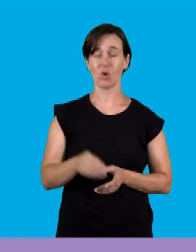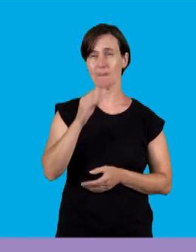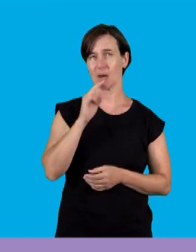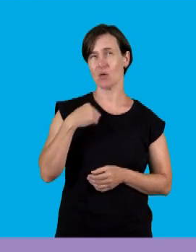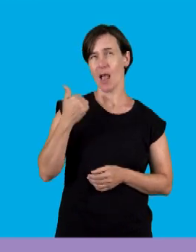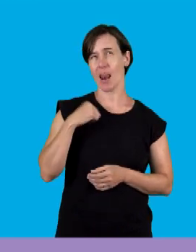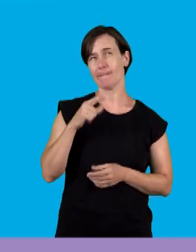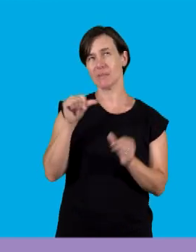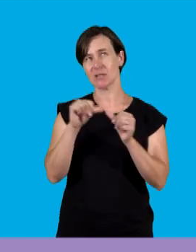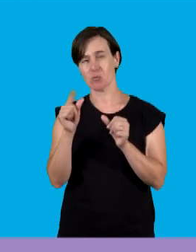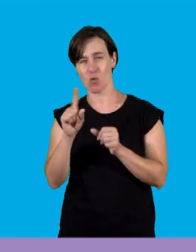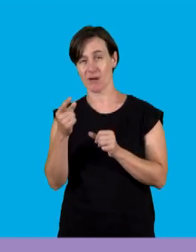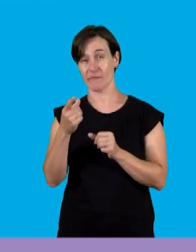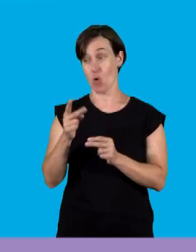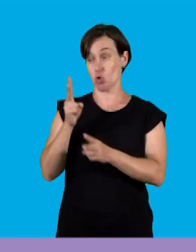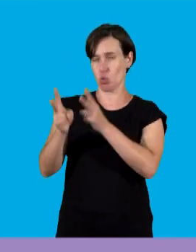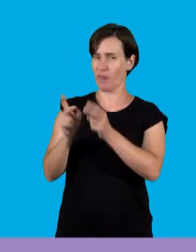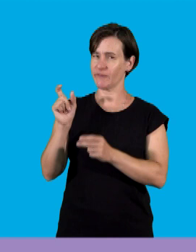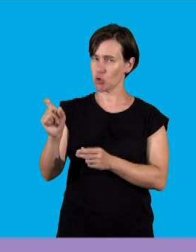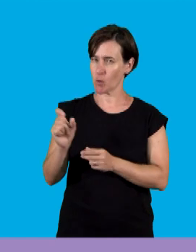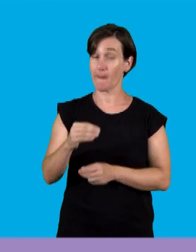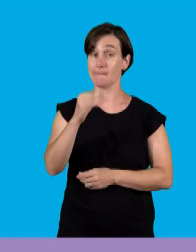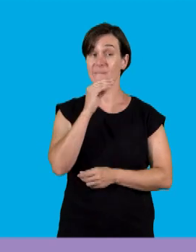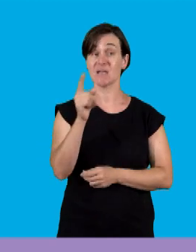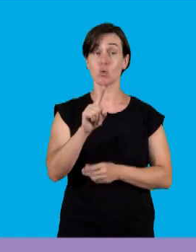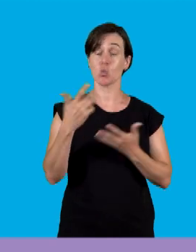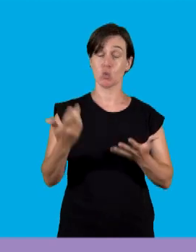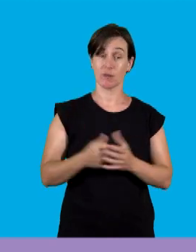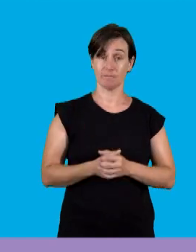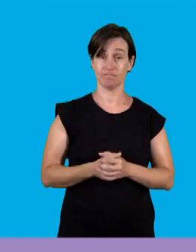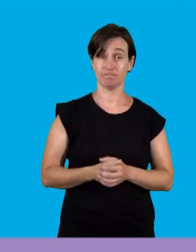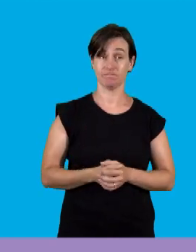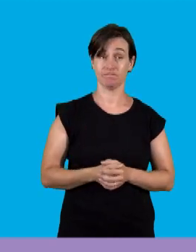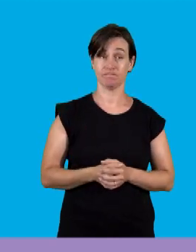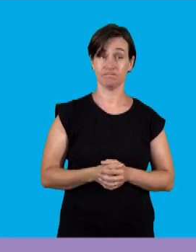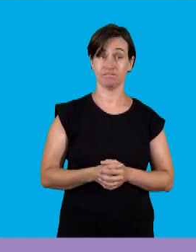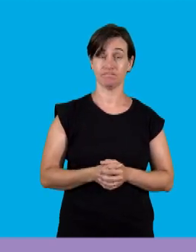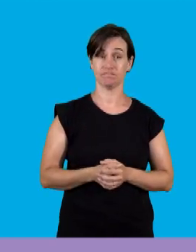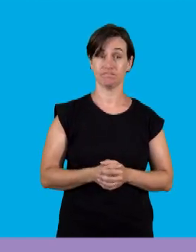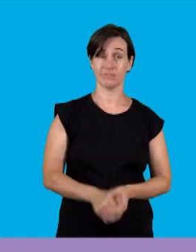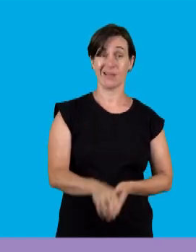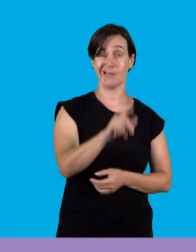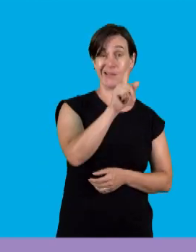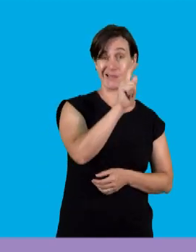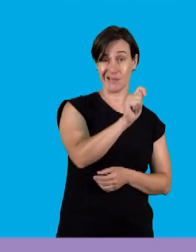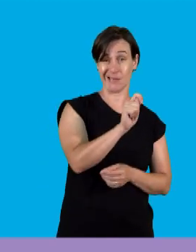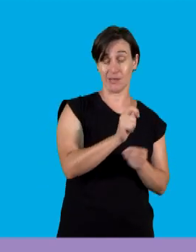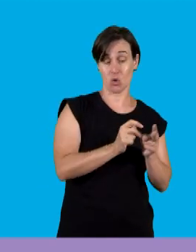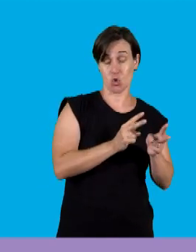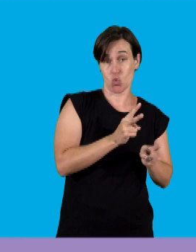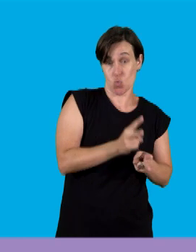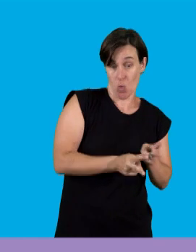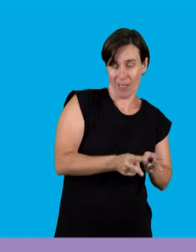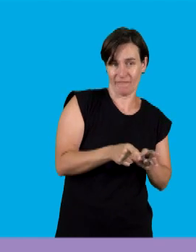So if we are looking for the 12th term, which is T12, That means we are going to take our rule and we are going